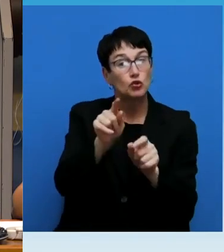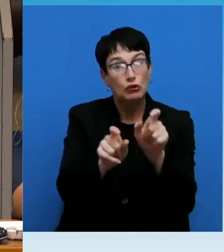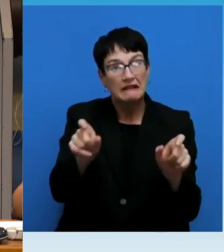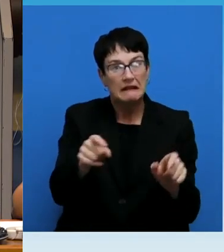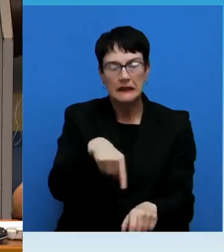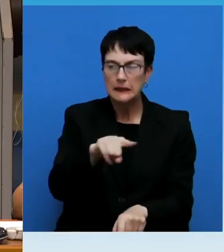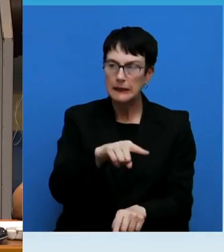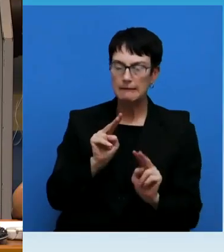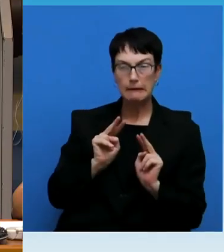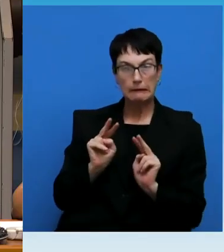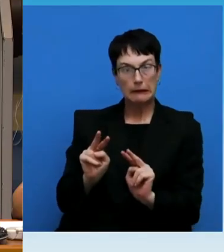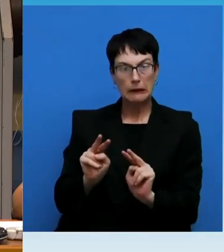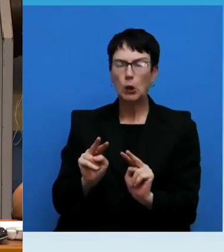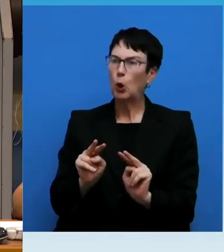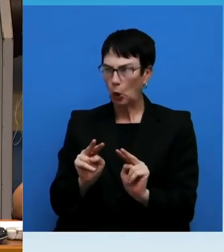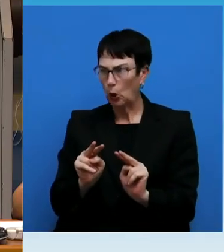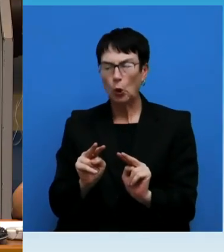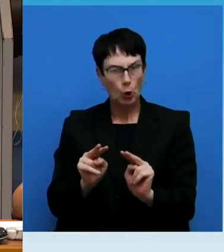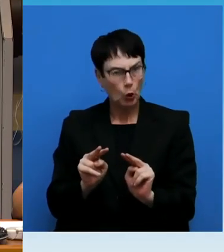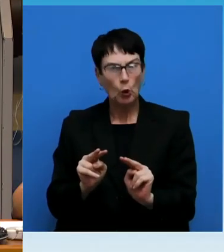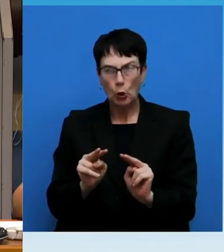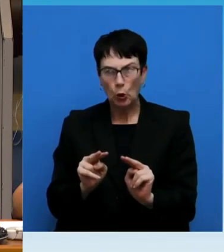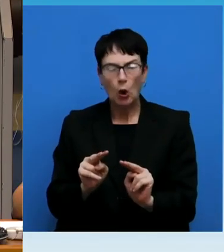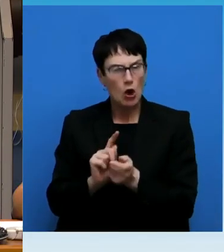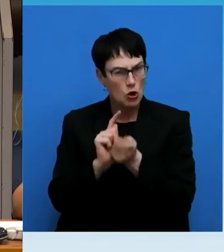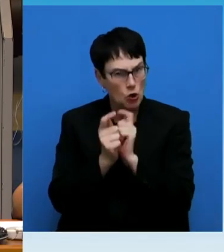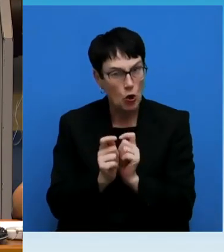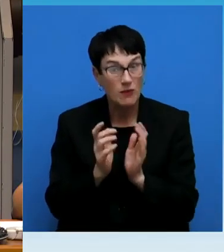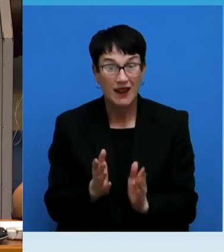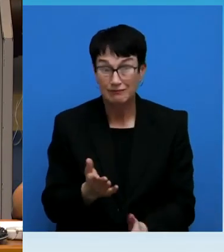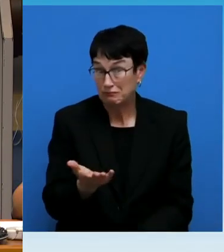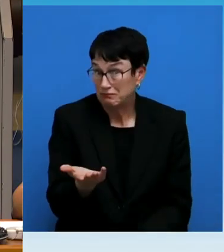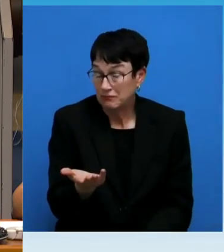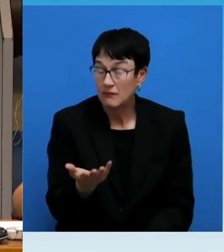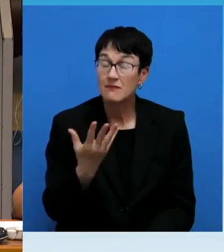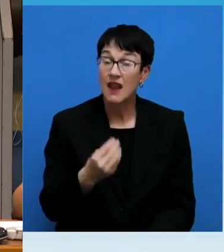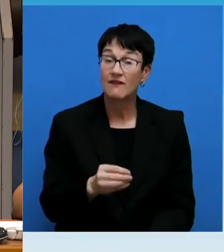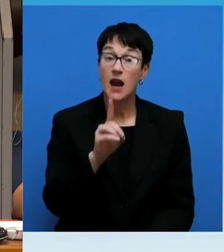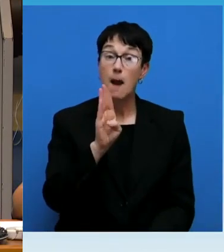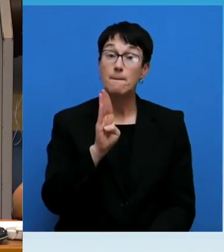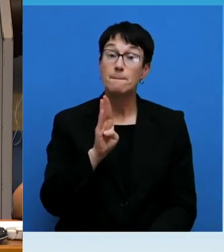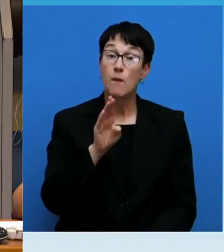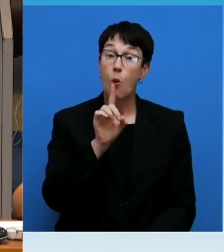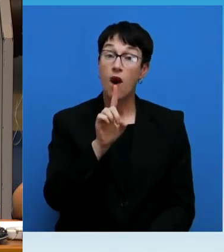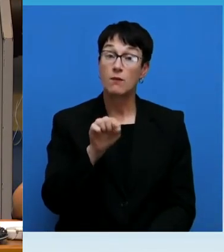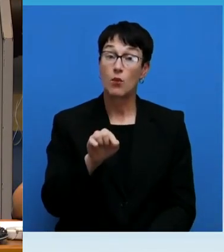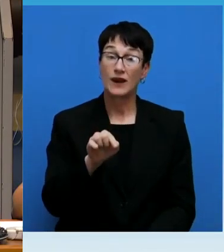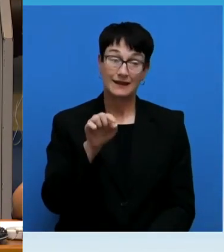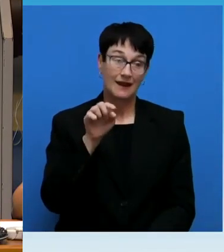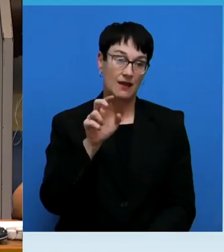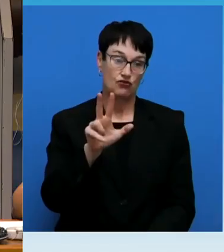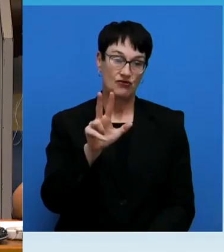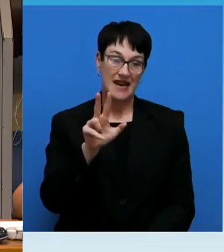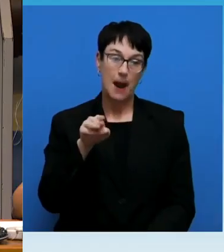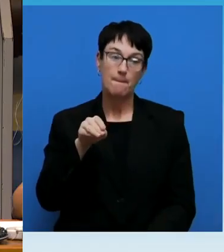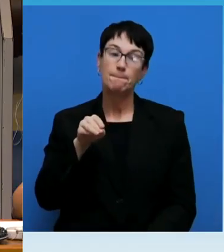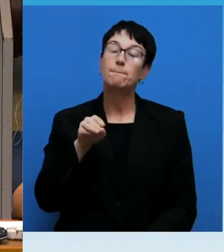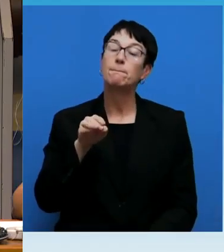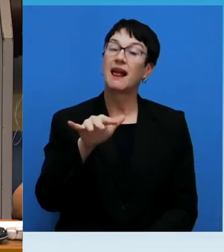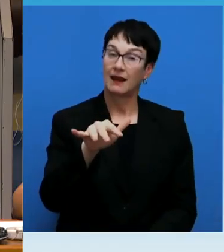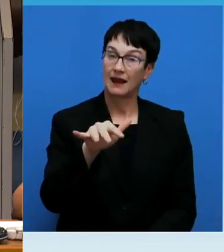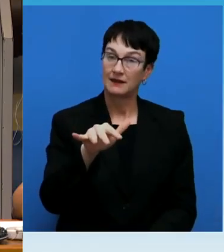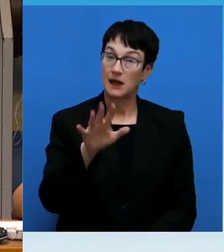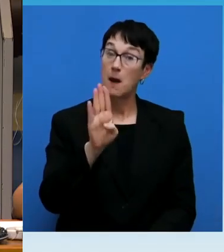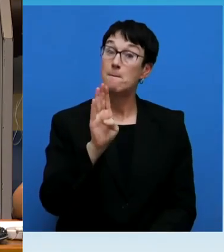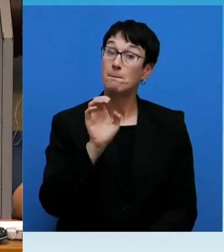human family experience disability. 80% live in the global south. The United Nations cannot ask of the